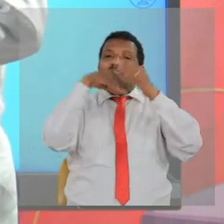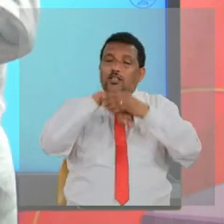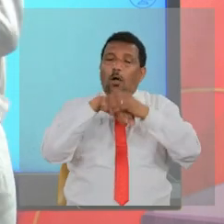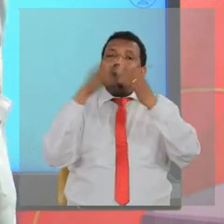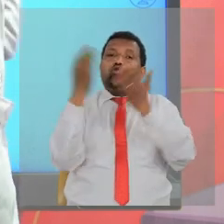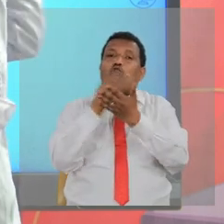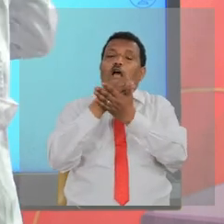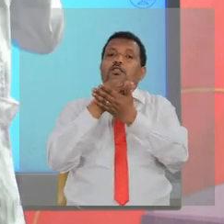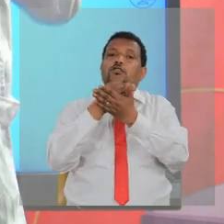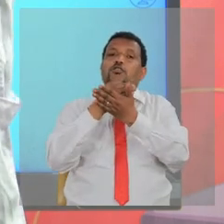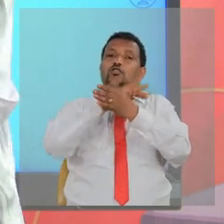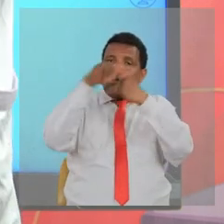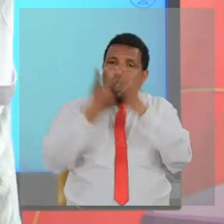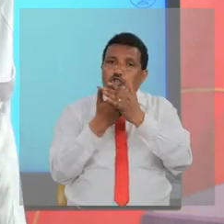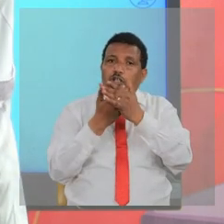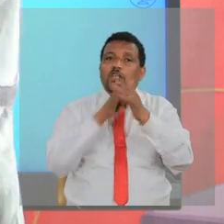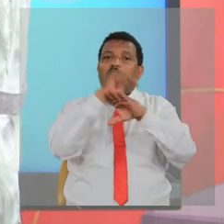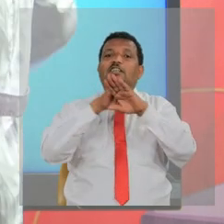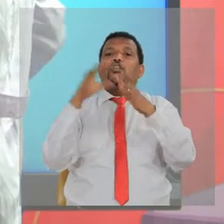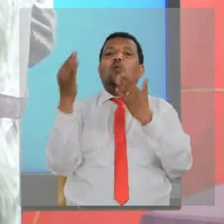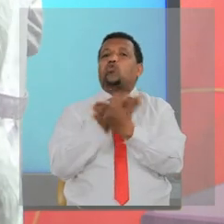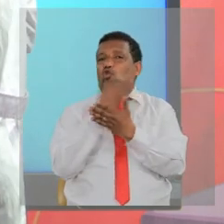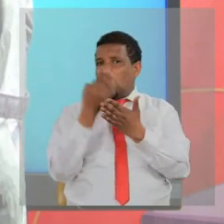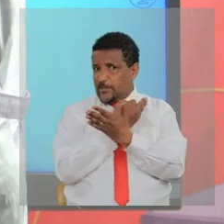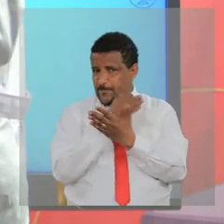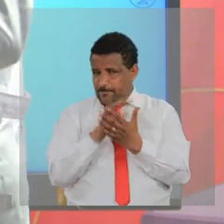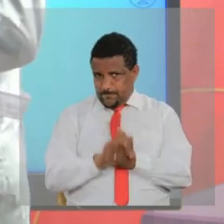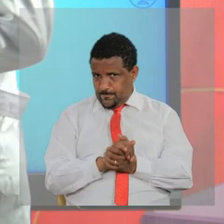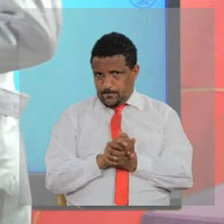gross national product.